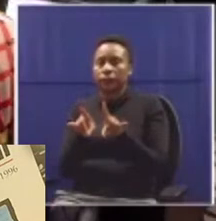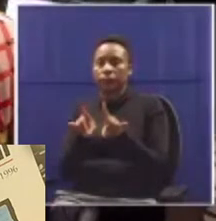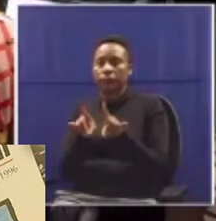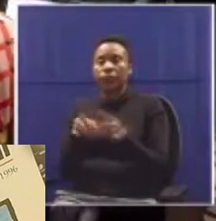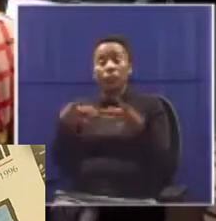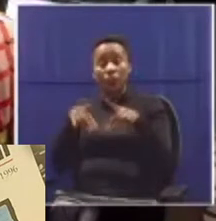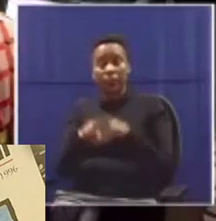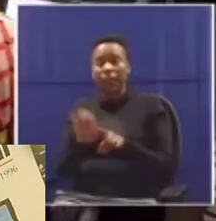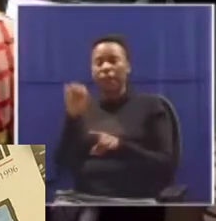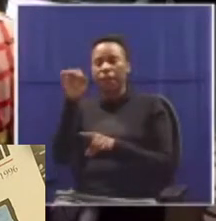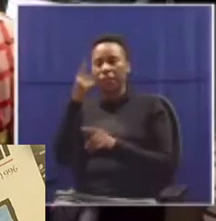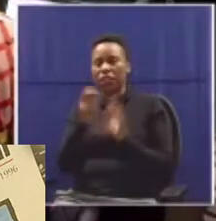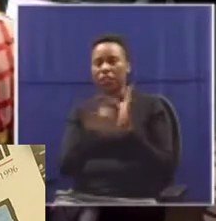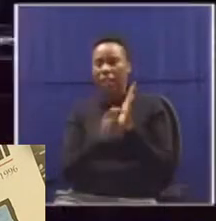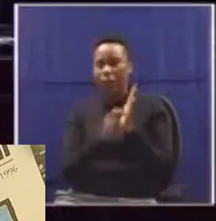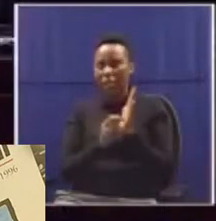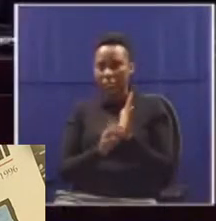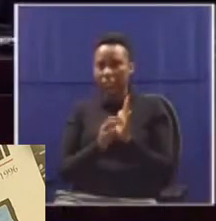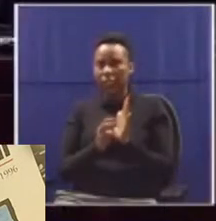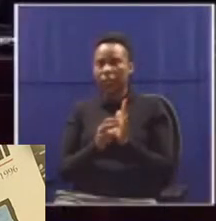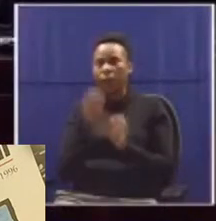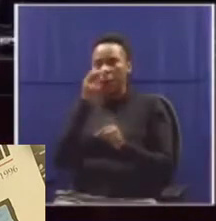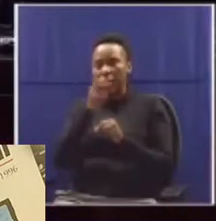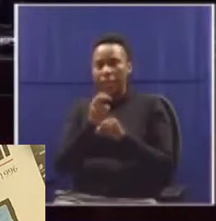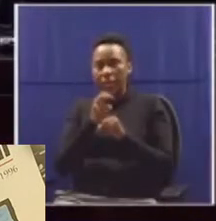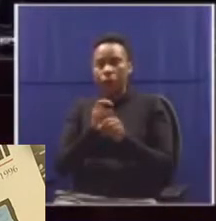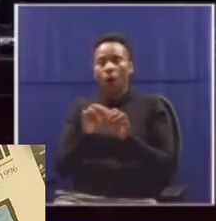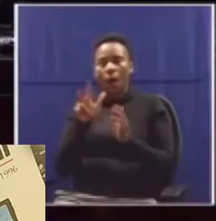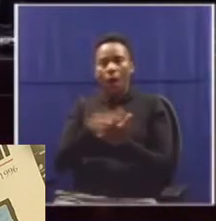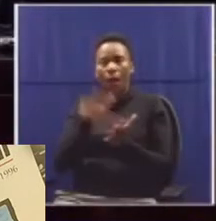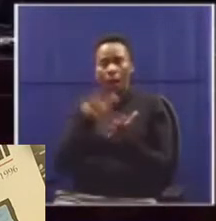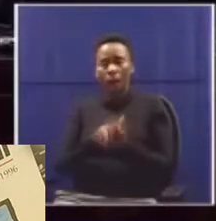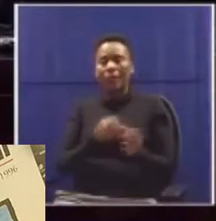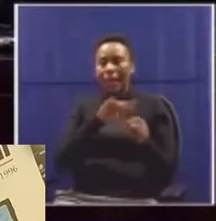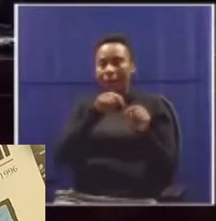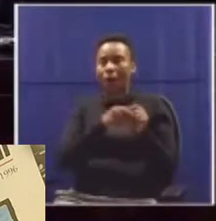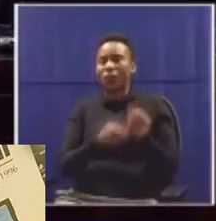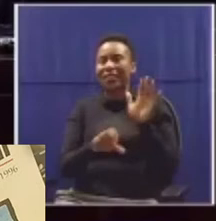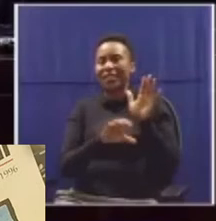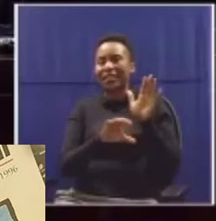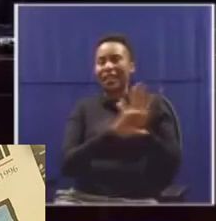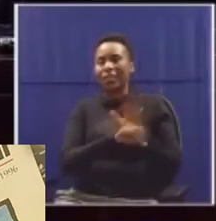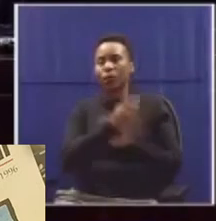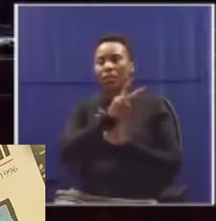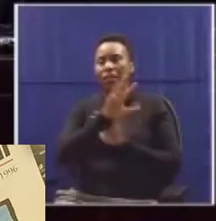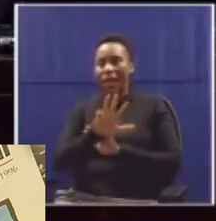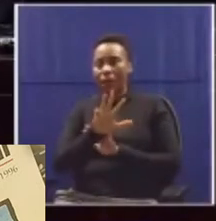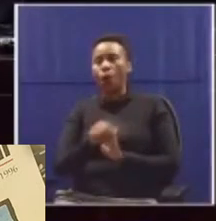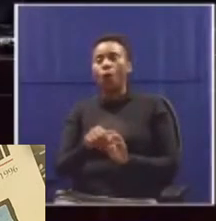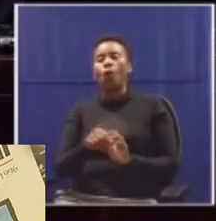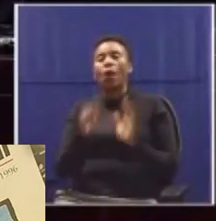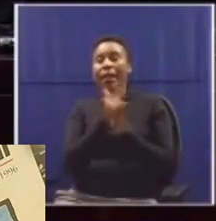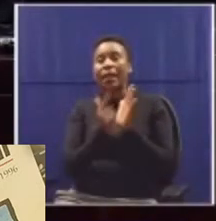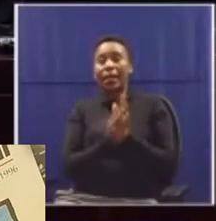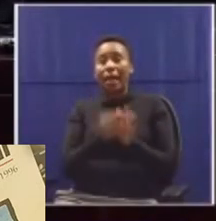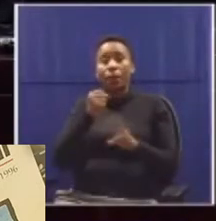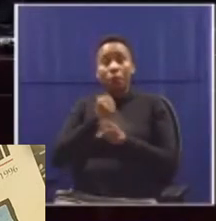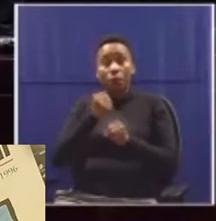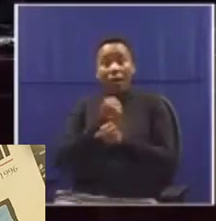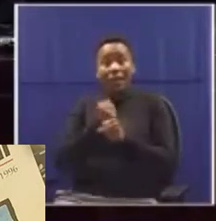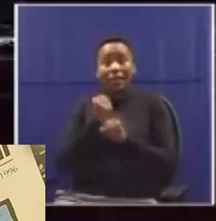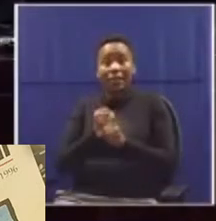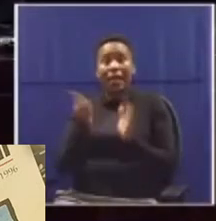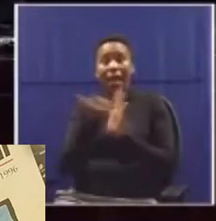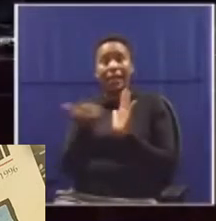the first regulation that we need to approve here relates to section 29 of the legal Practice Act which requires the